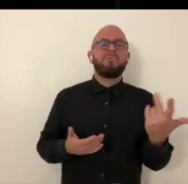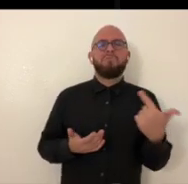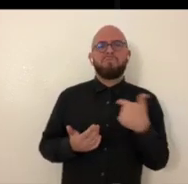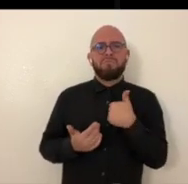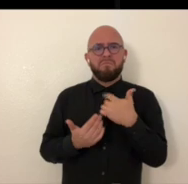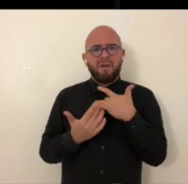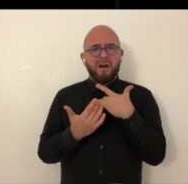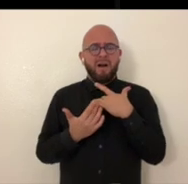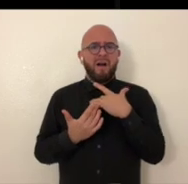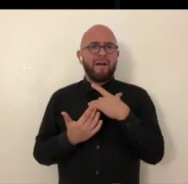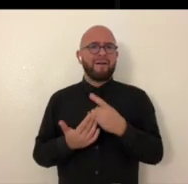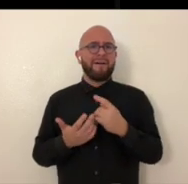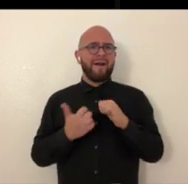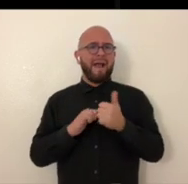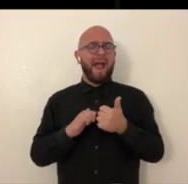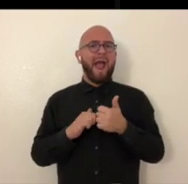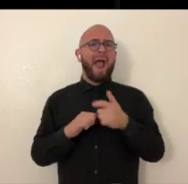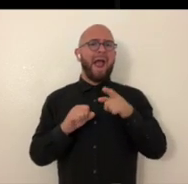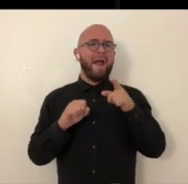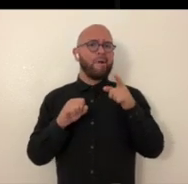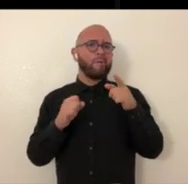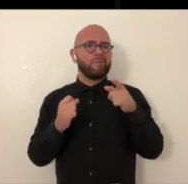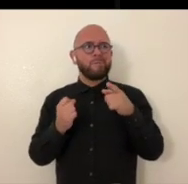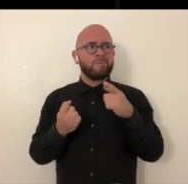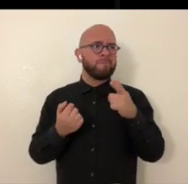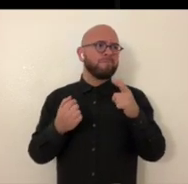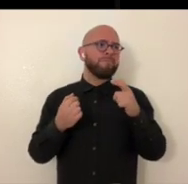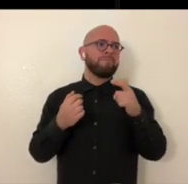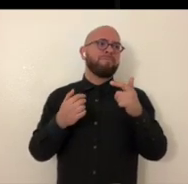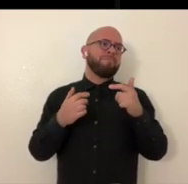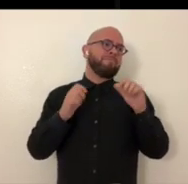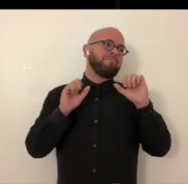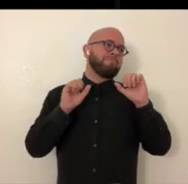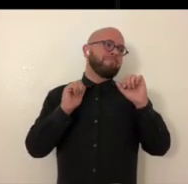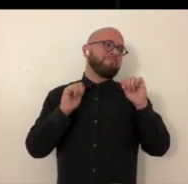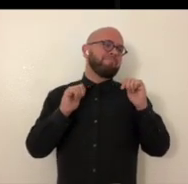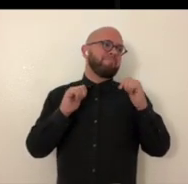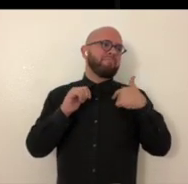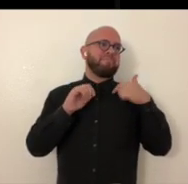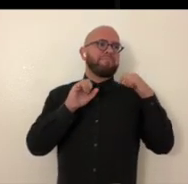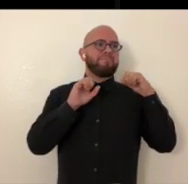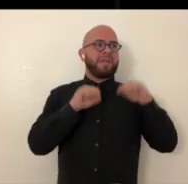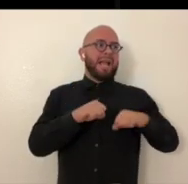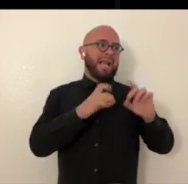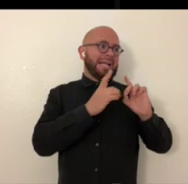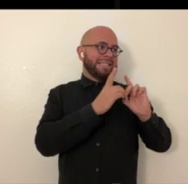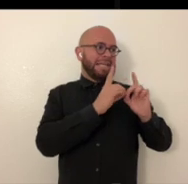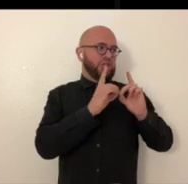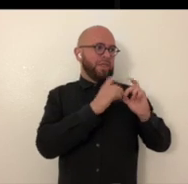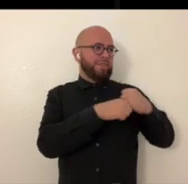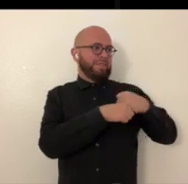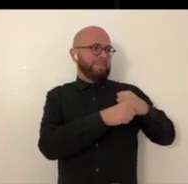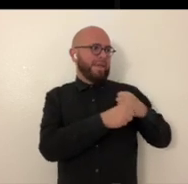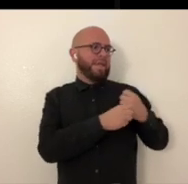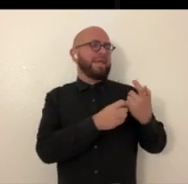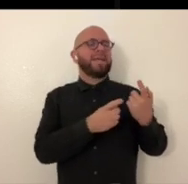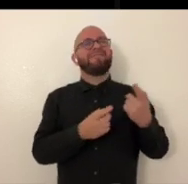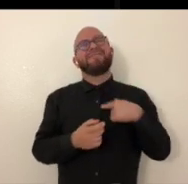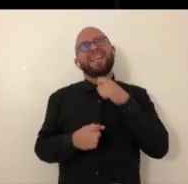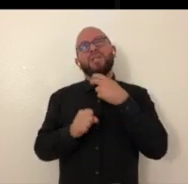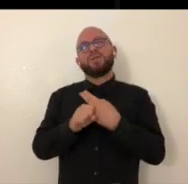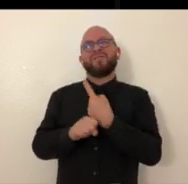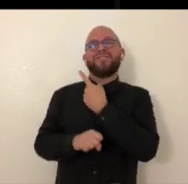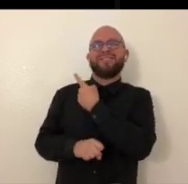incorporate. I really appreciate the ability to do things digitally, like digital fabrication.